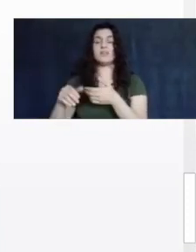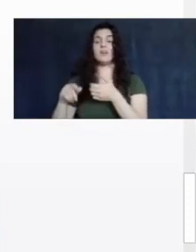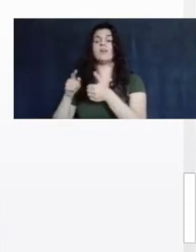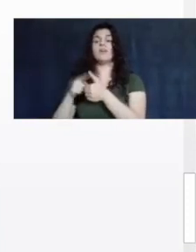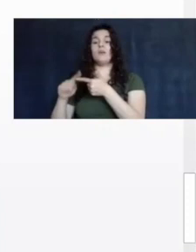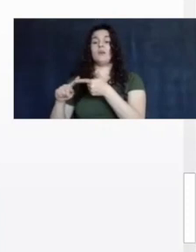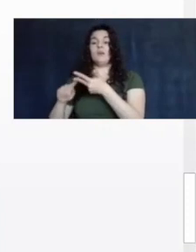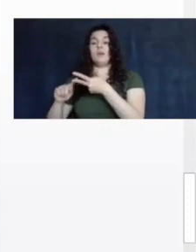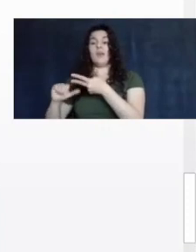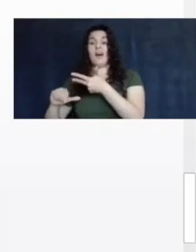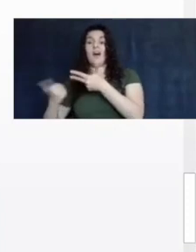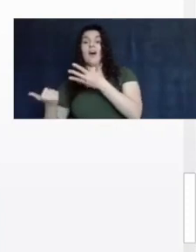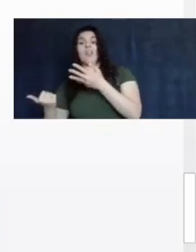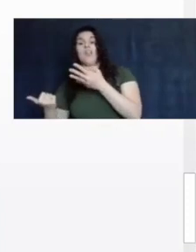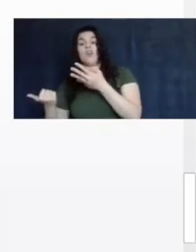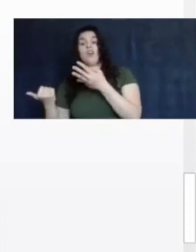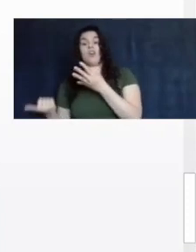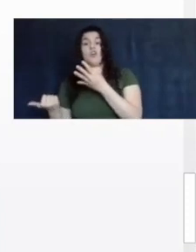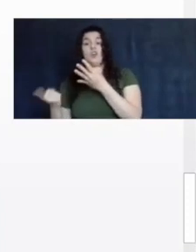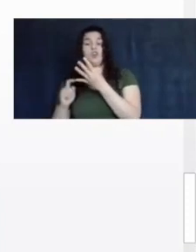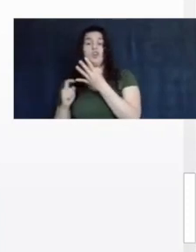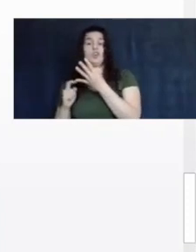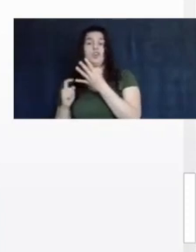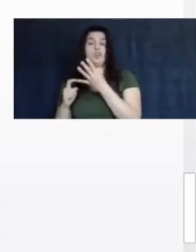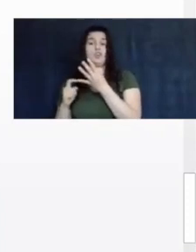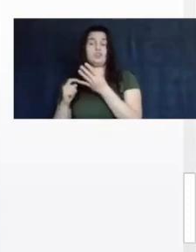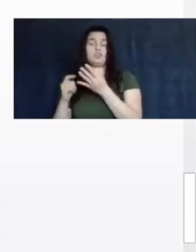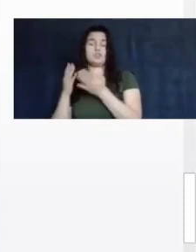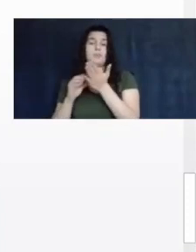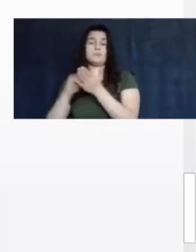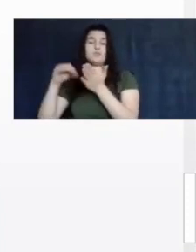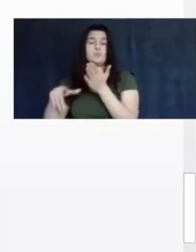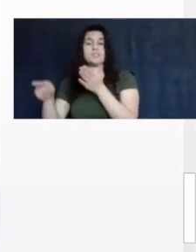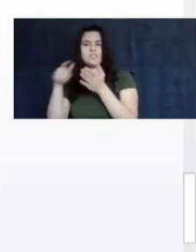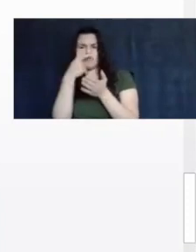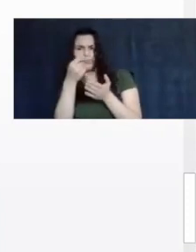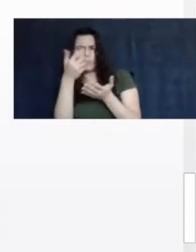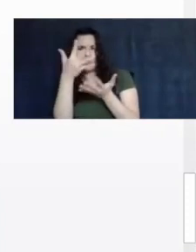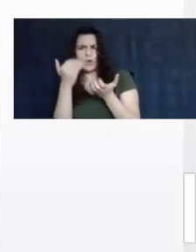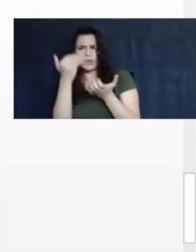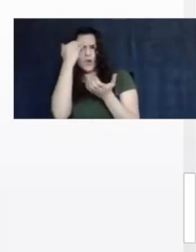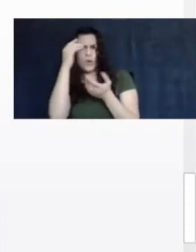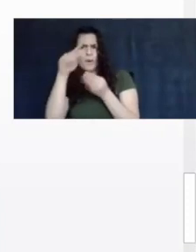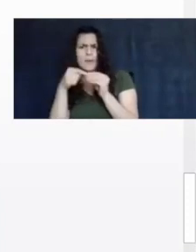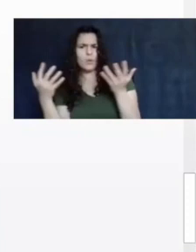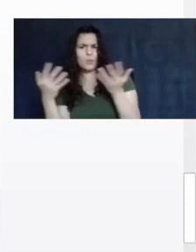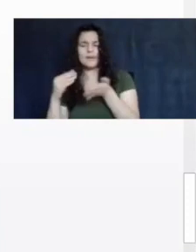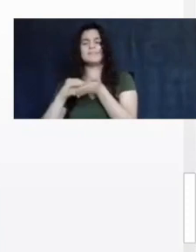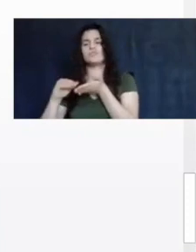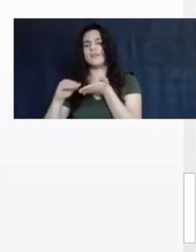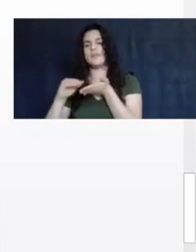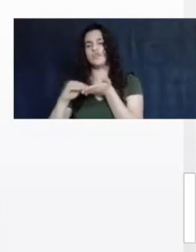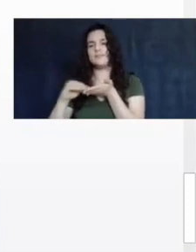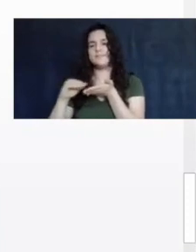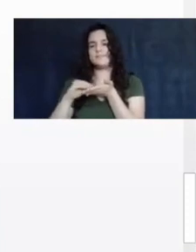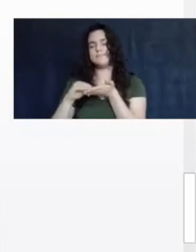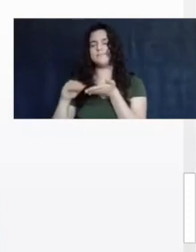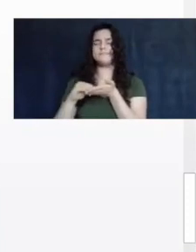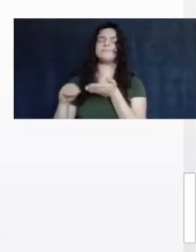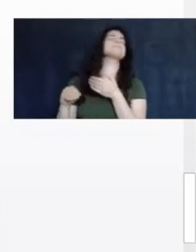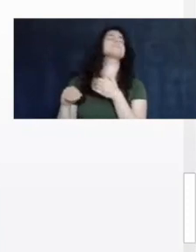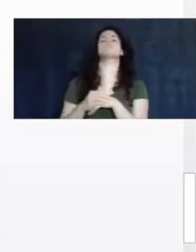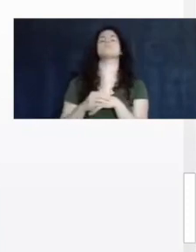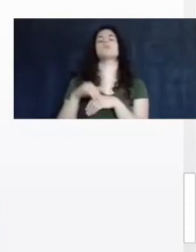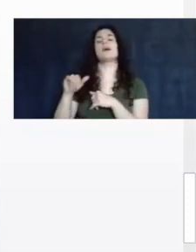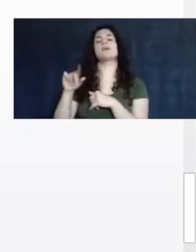students are interested in knowing about is the dissertation. The dissertation,